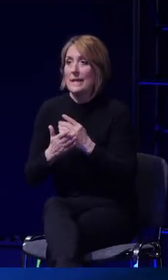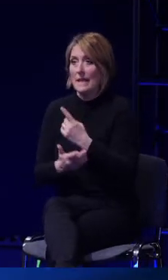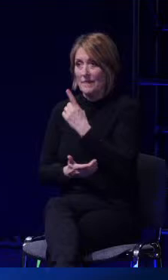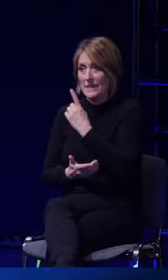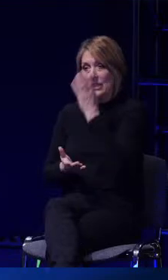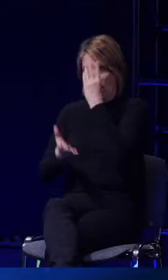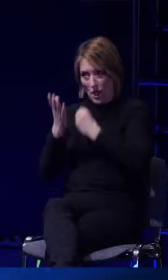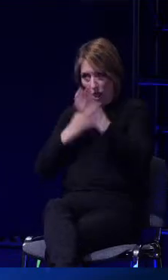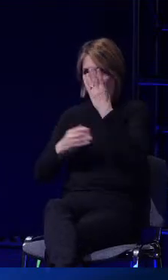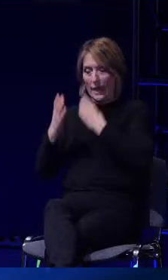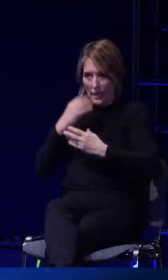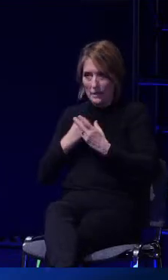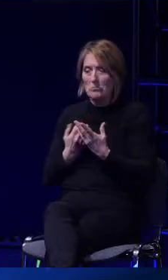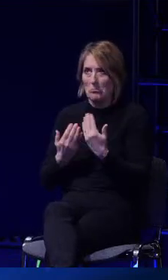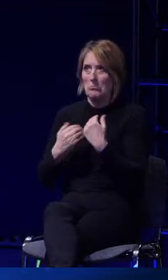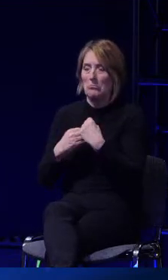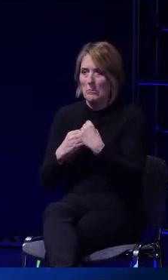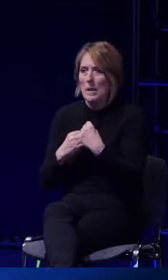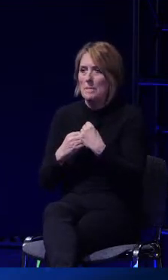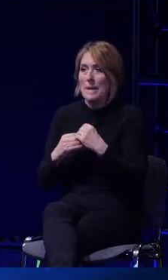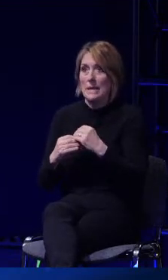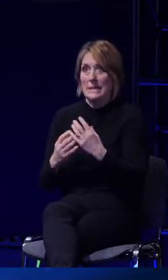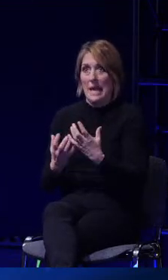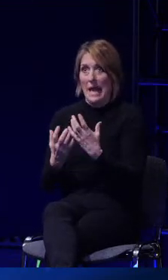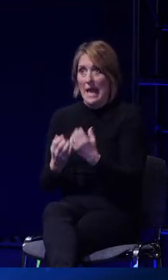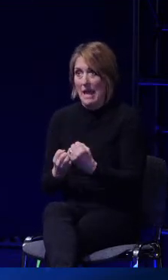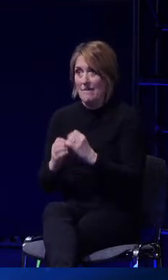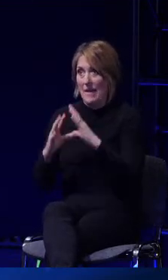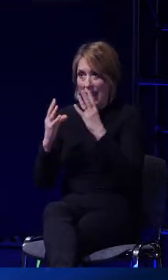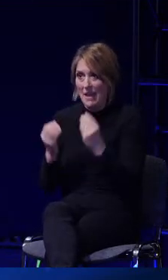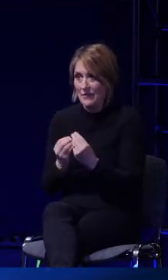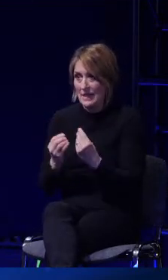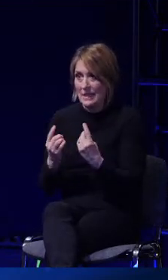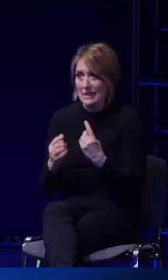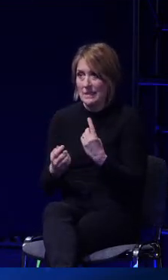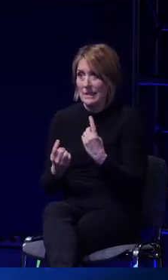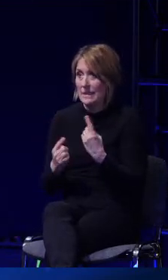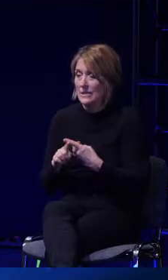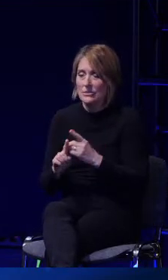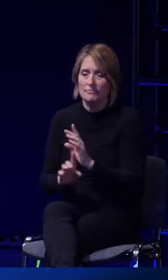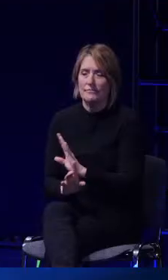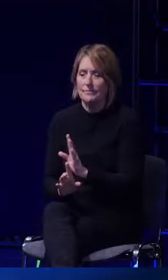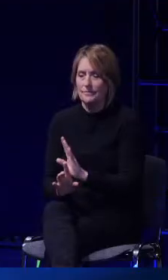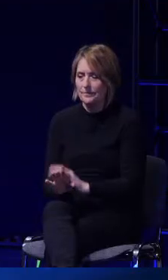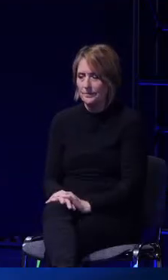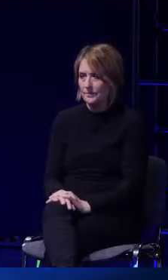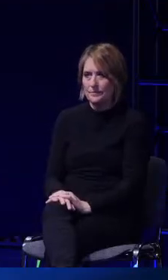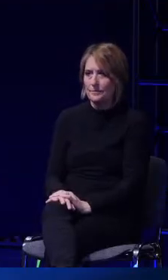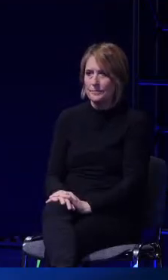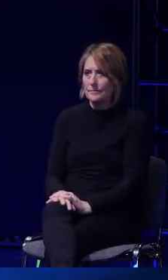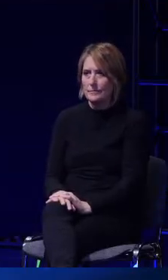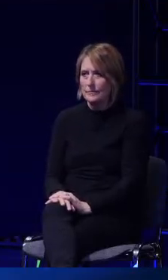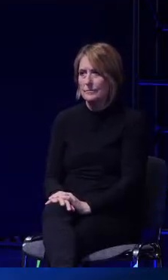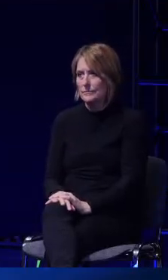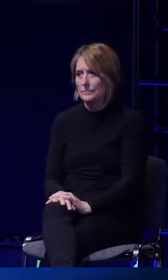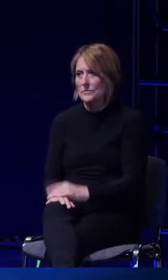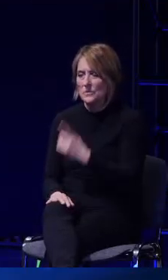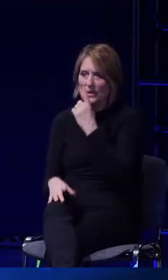think having all of the stuff is essential to the art of